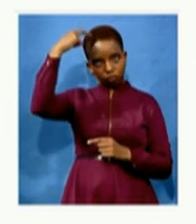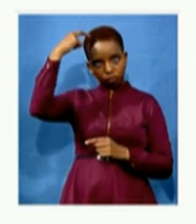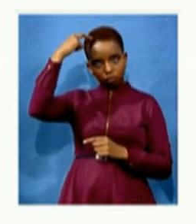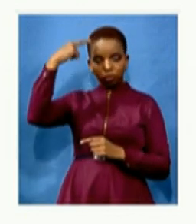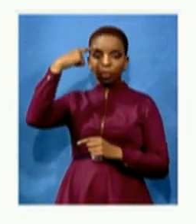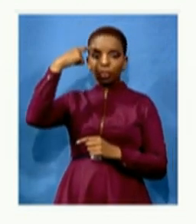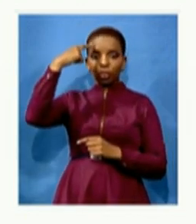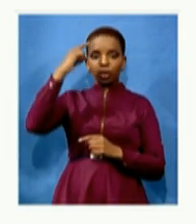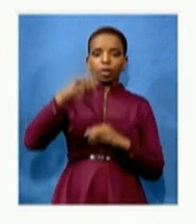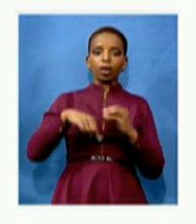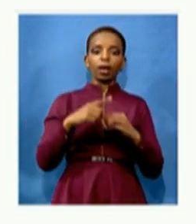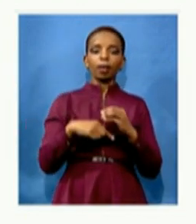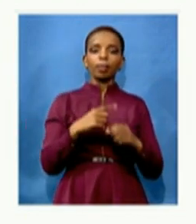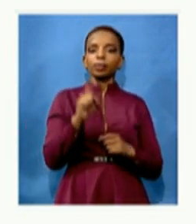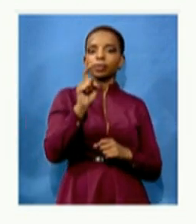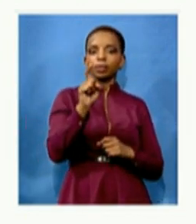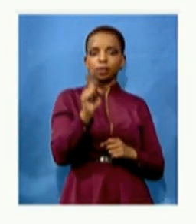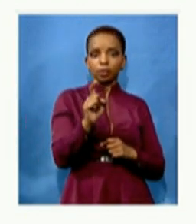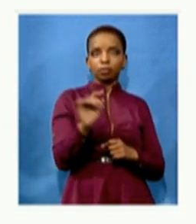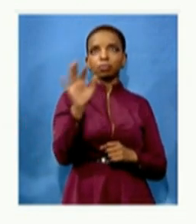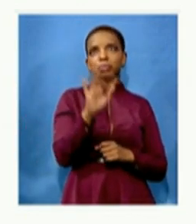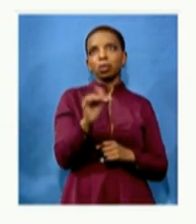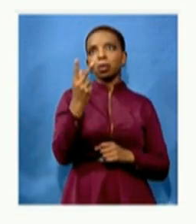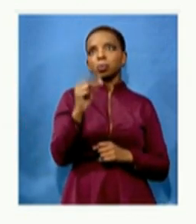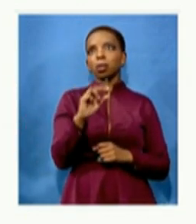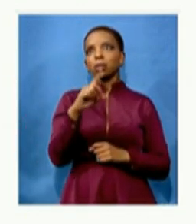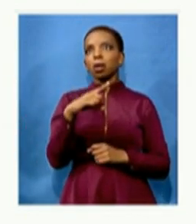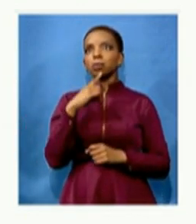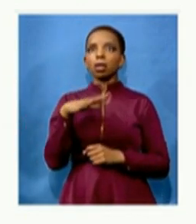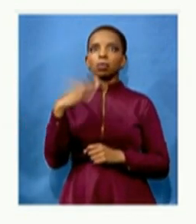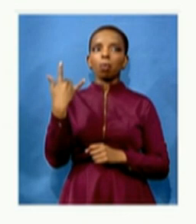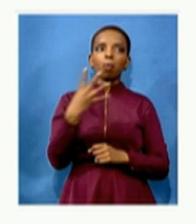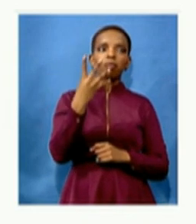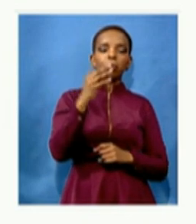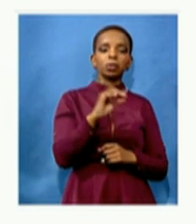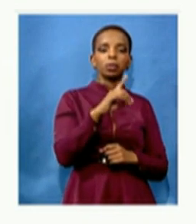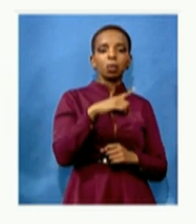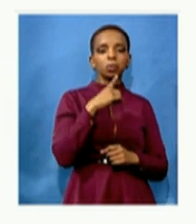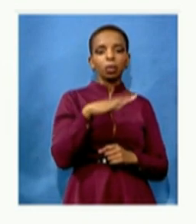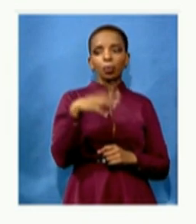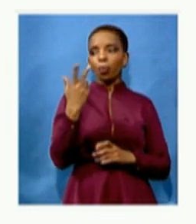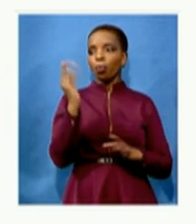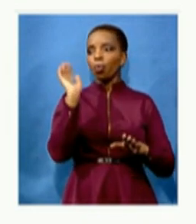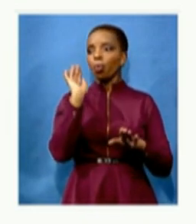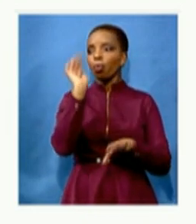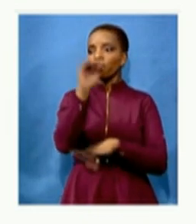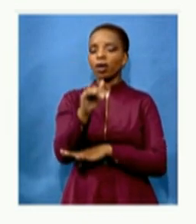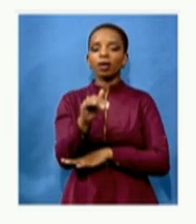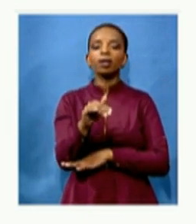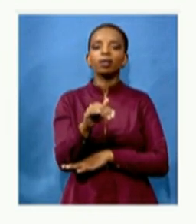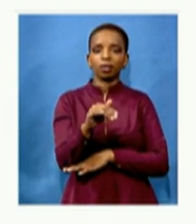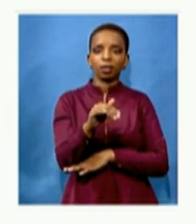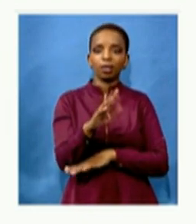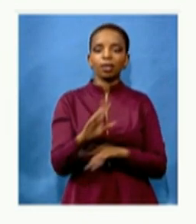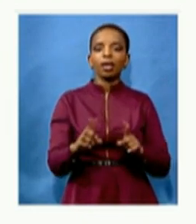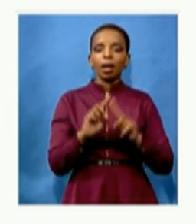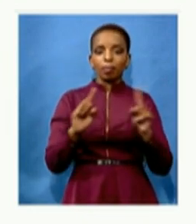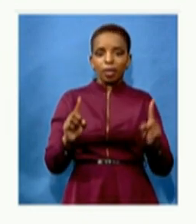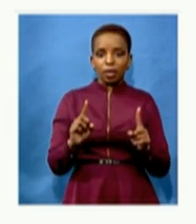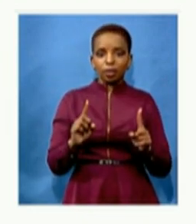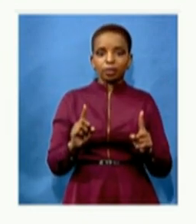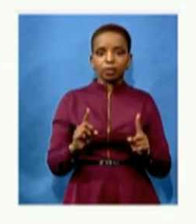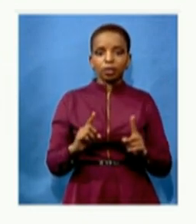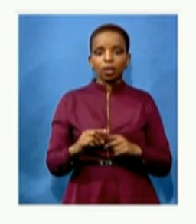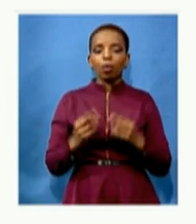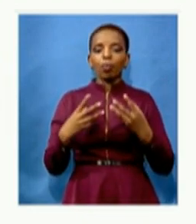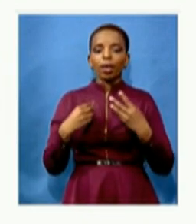or 40,000 or more. We have 480, 500,000 deaths a year in South